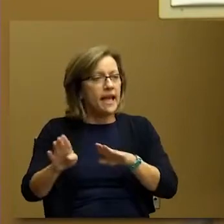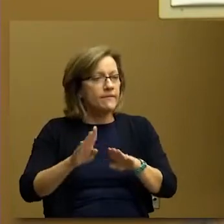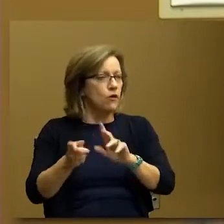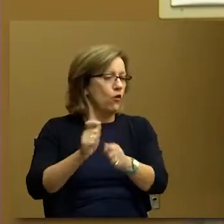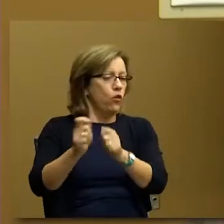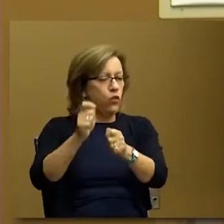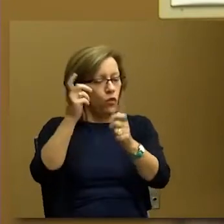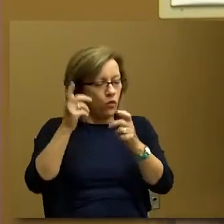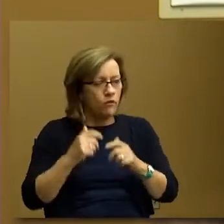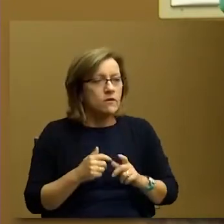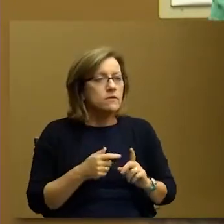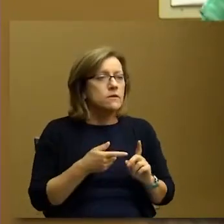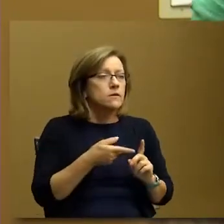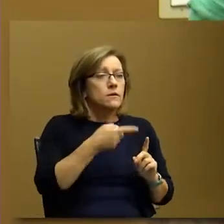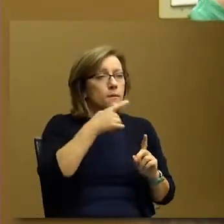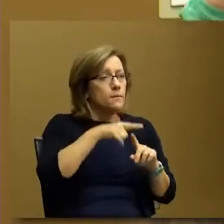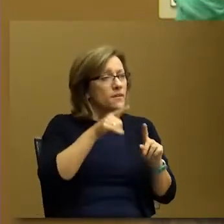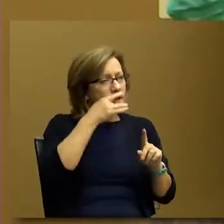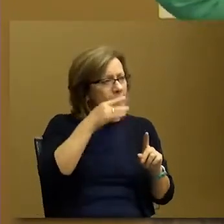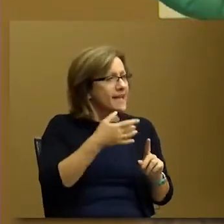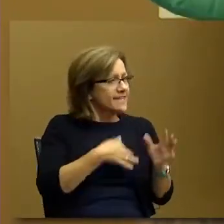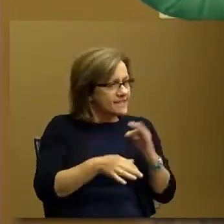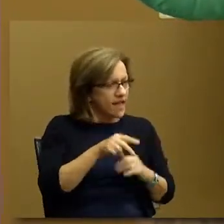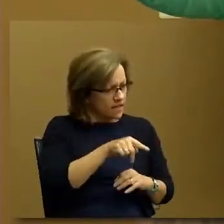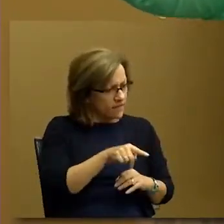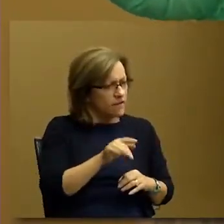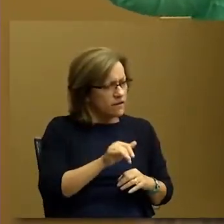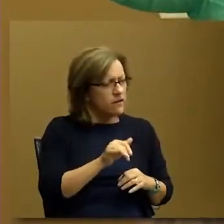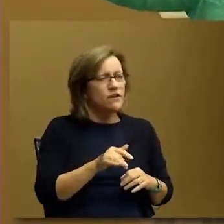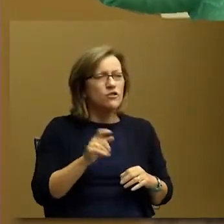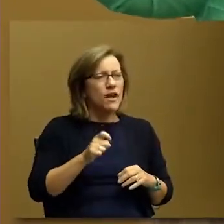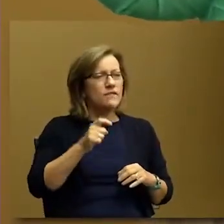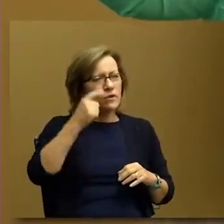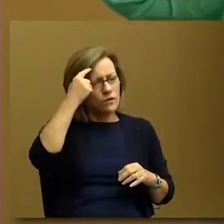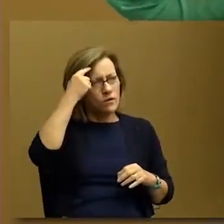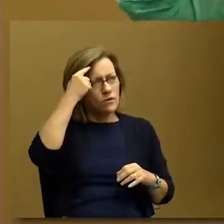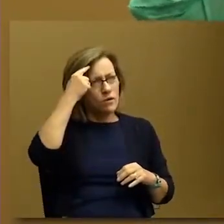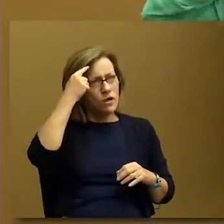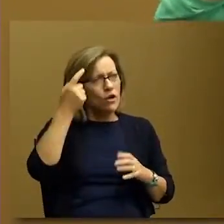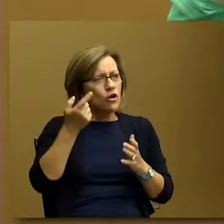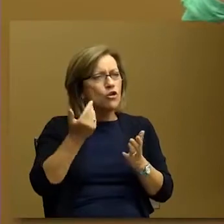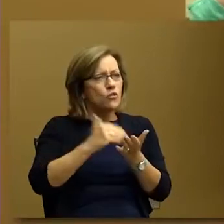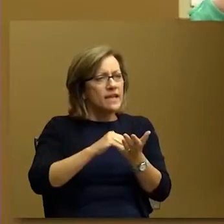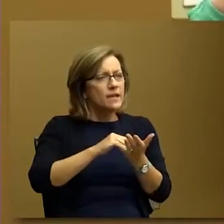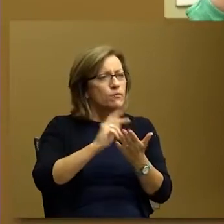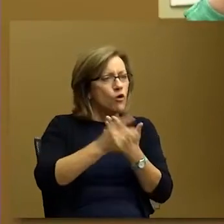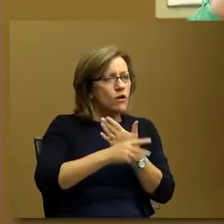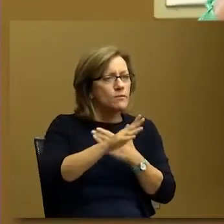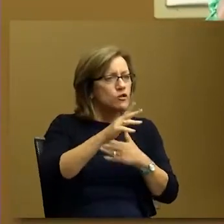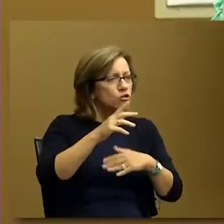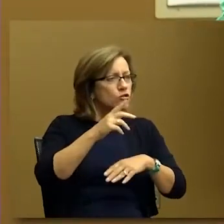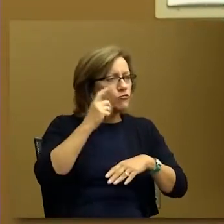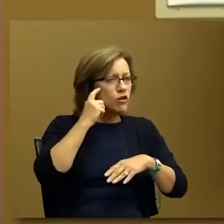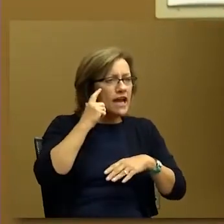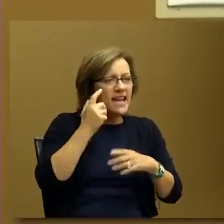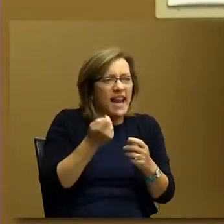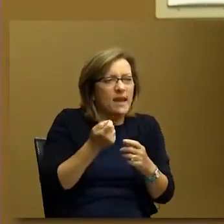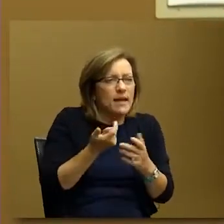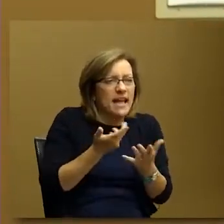kid, instead of, it's kind of a reprocessing your brain a little bit to think about it in another